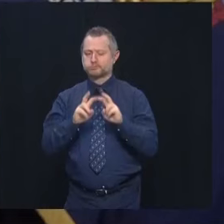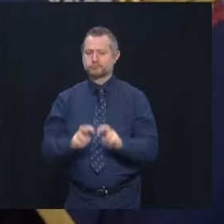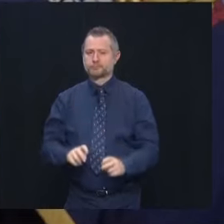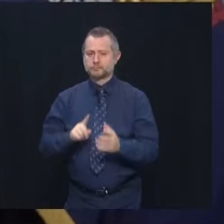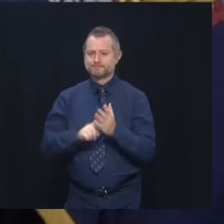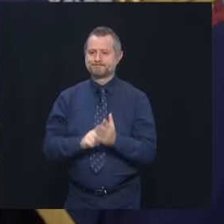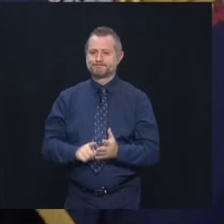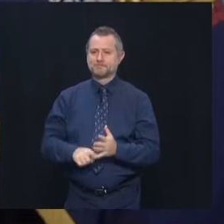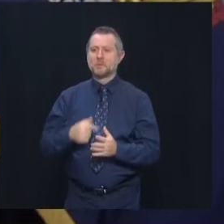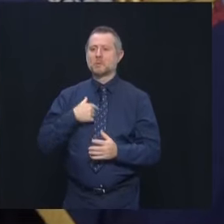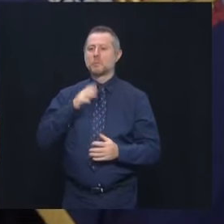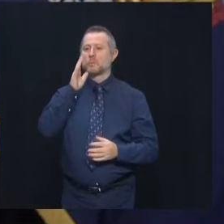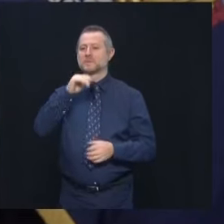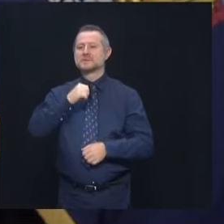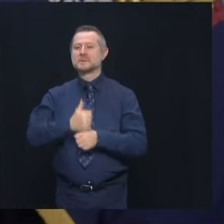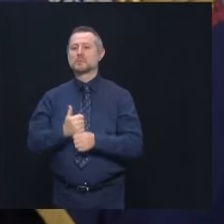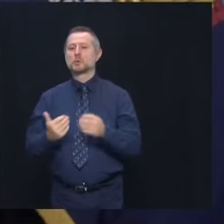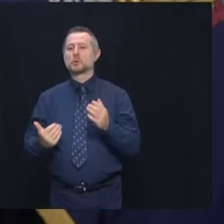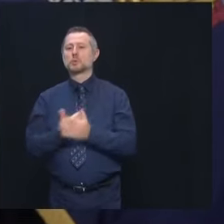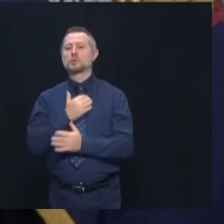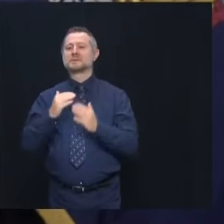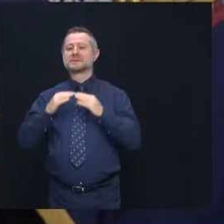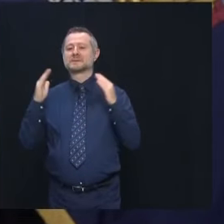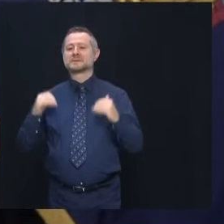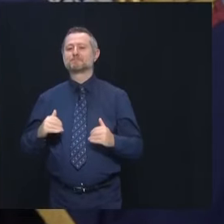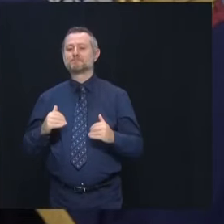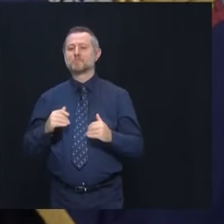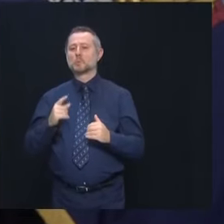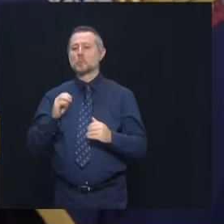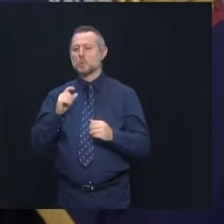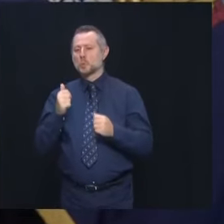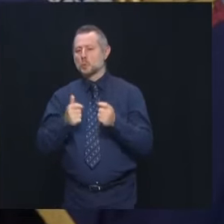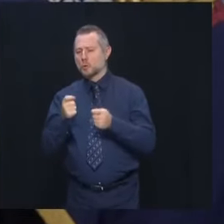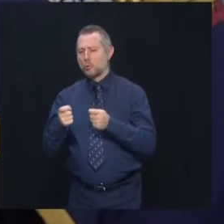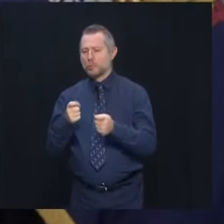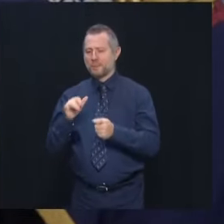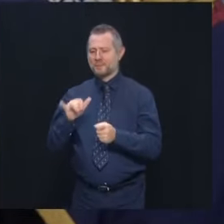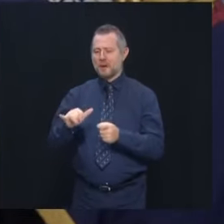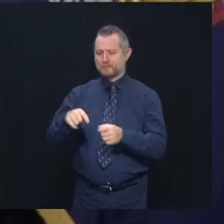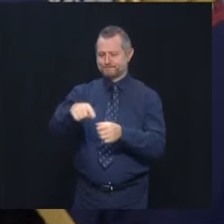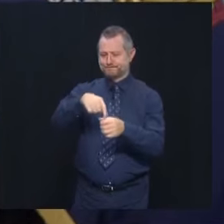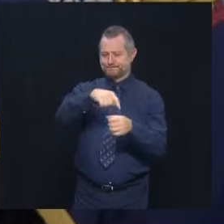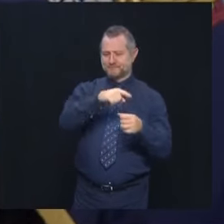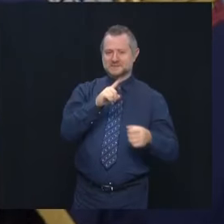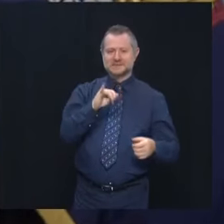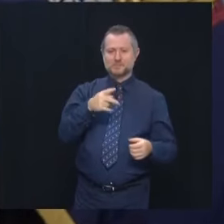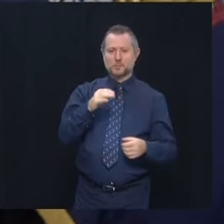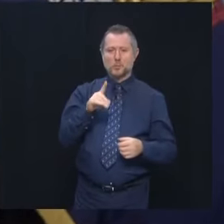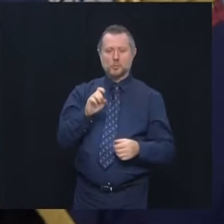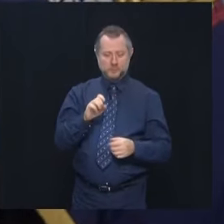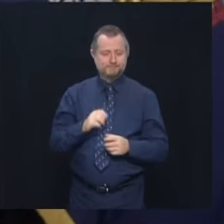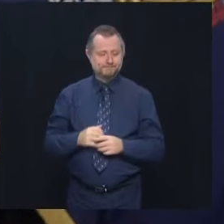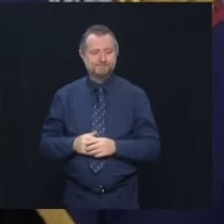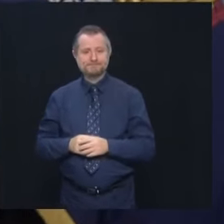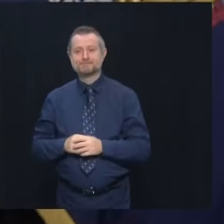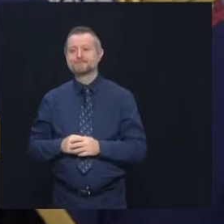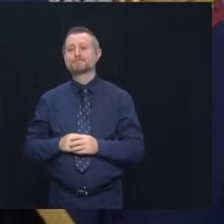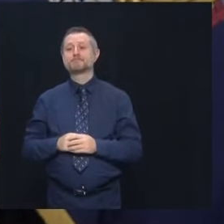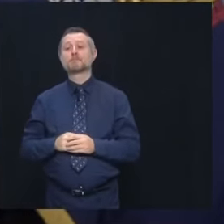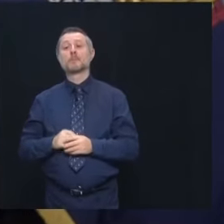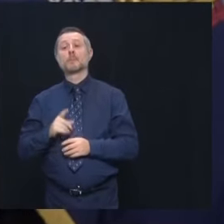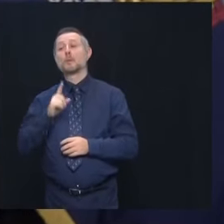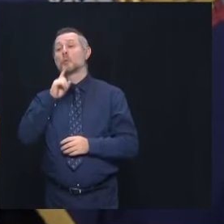template. And then we'll take those actions. But the big